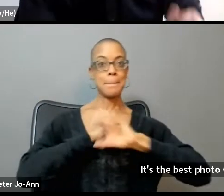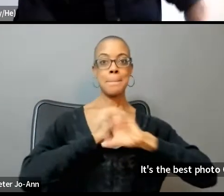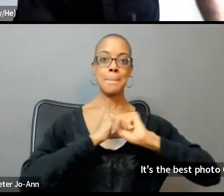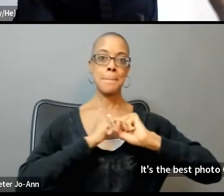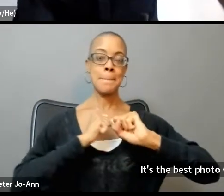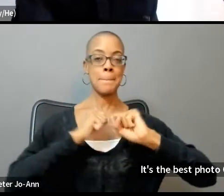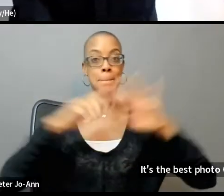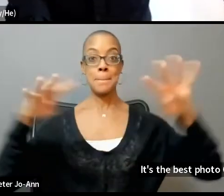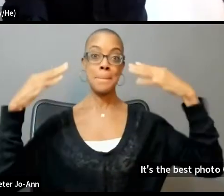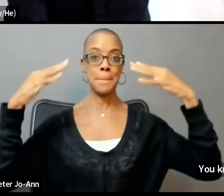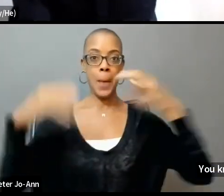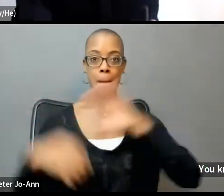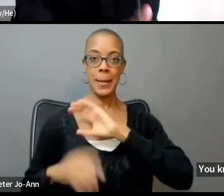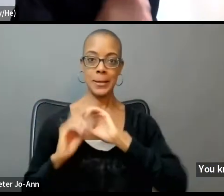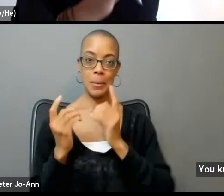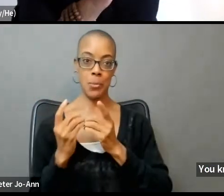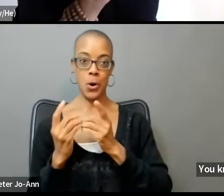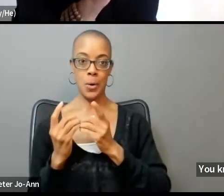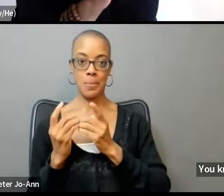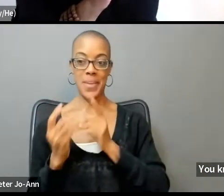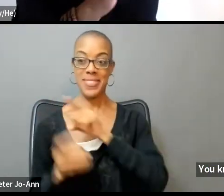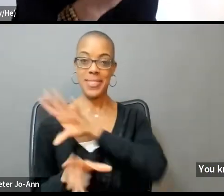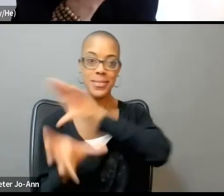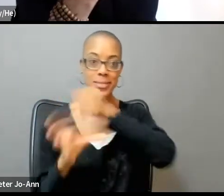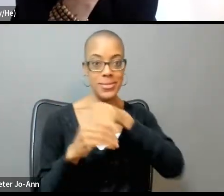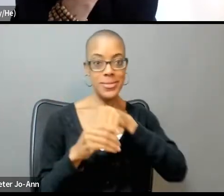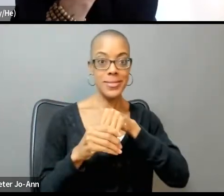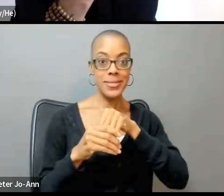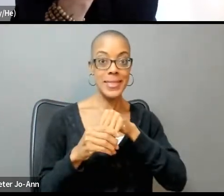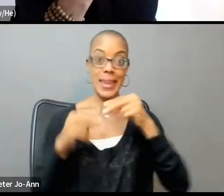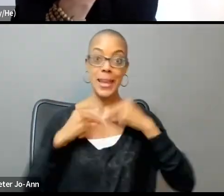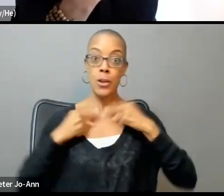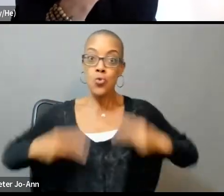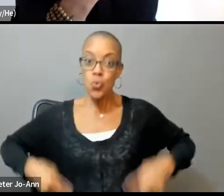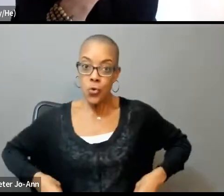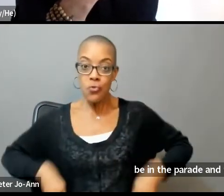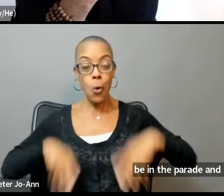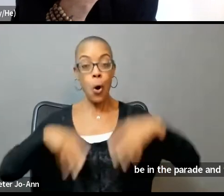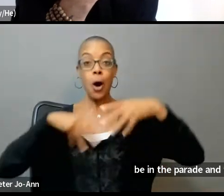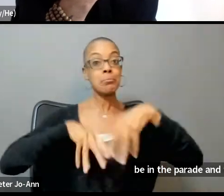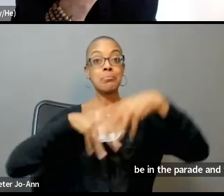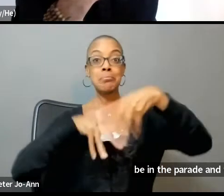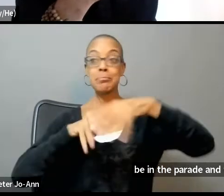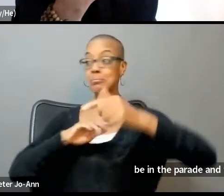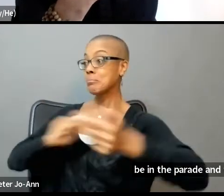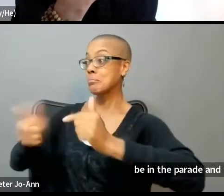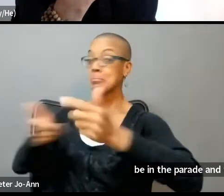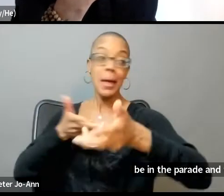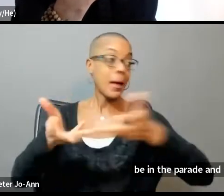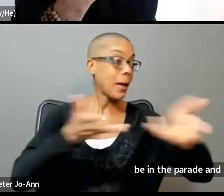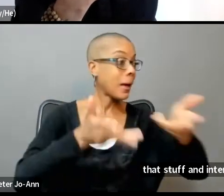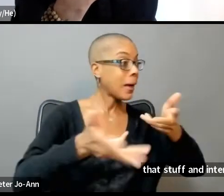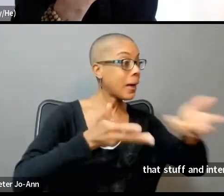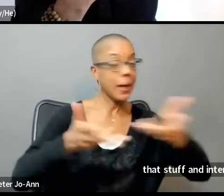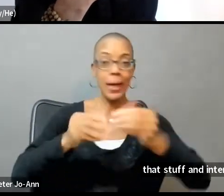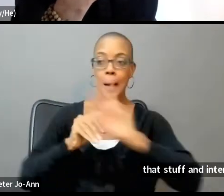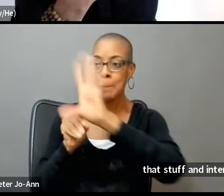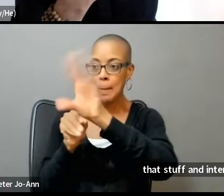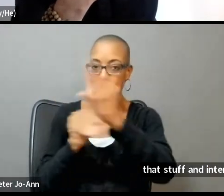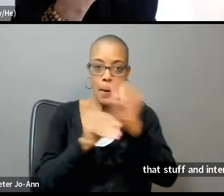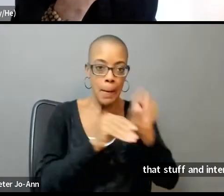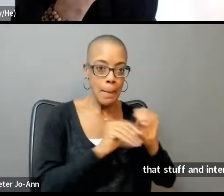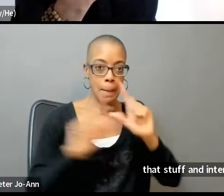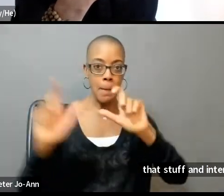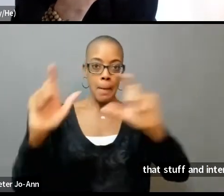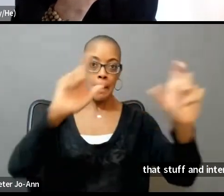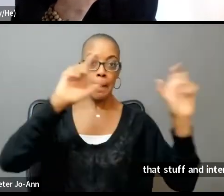For them to be in the parade and walking in their uniforms and all that stuff and interacting with people so it could be photographed makes